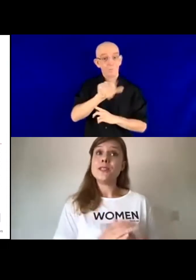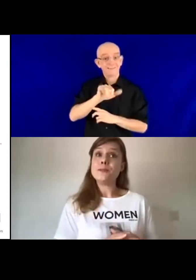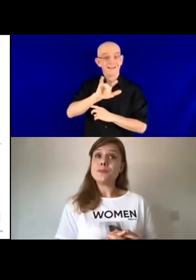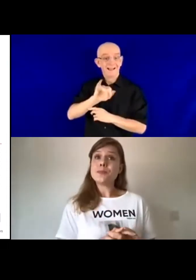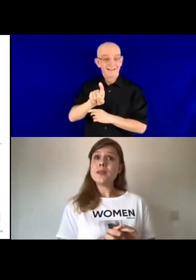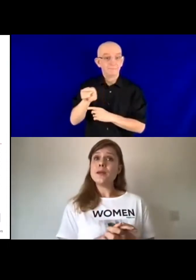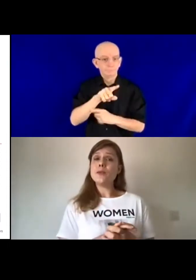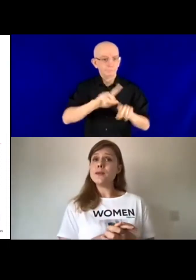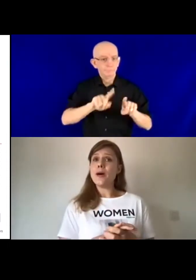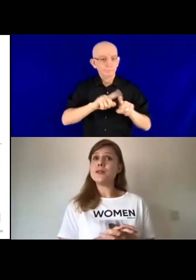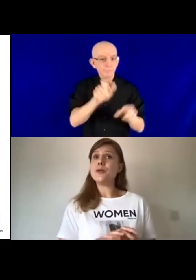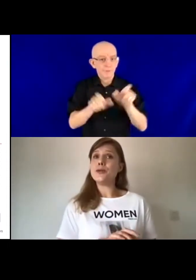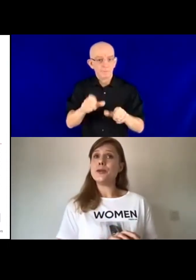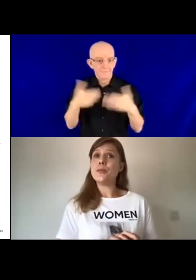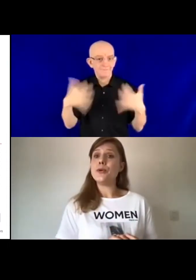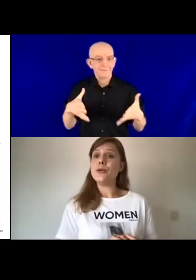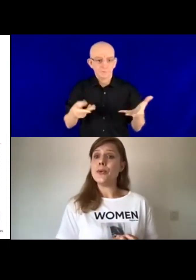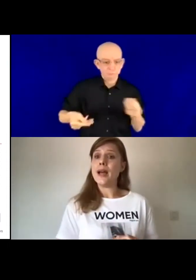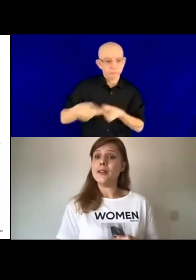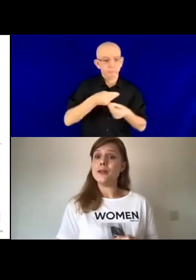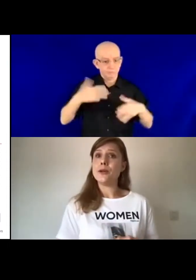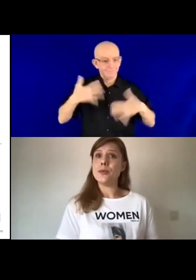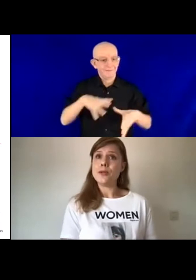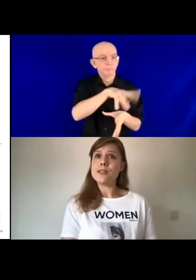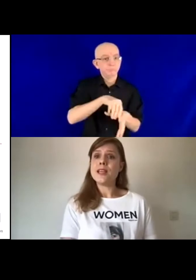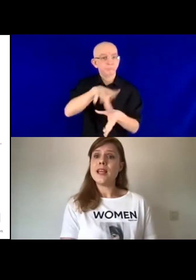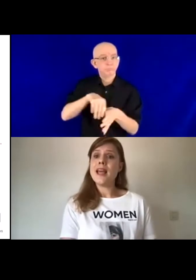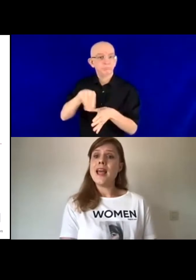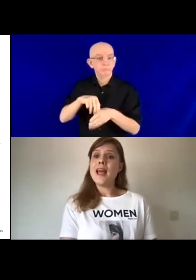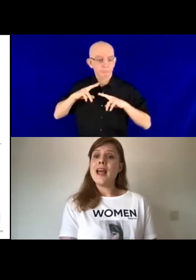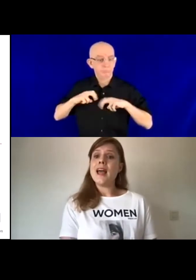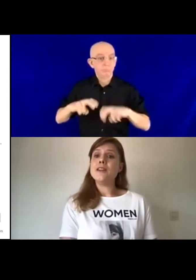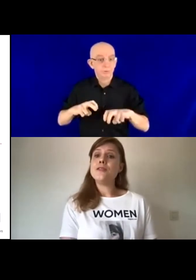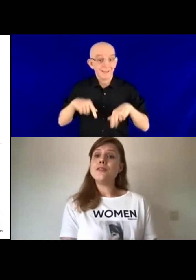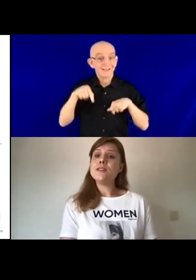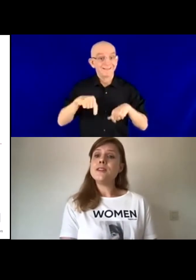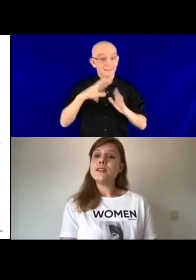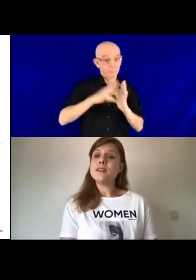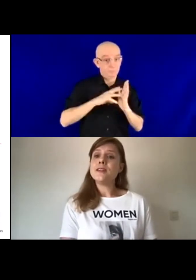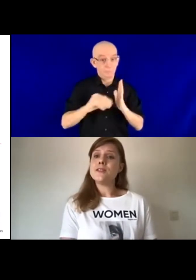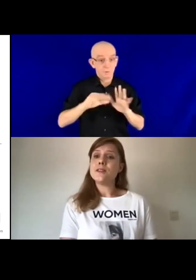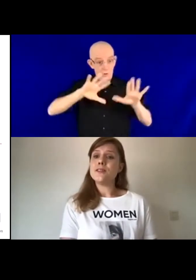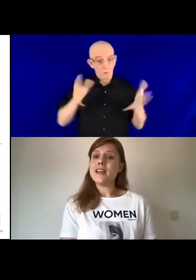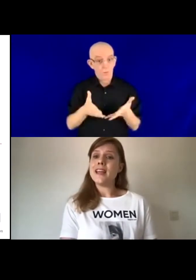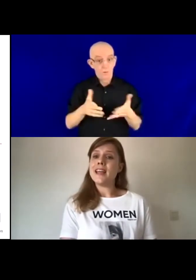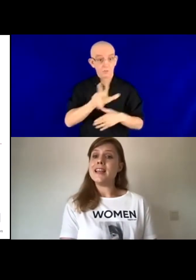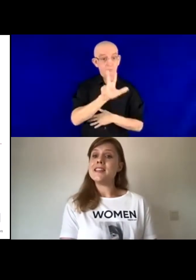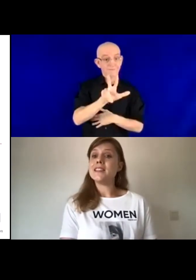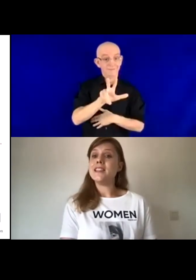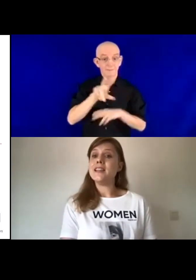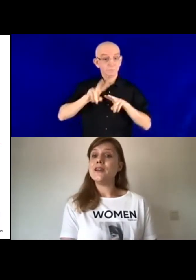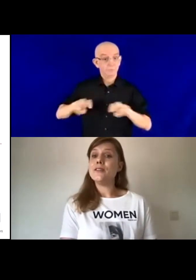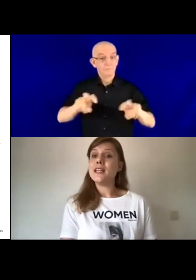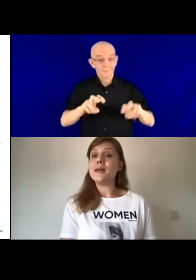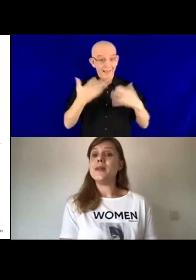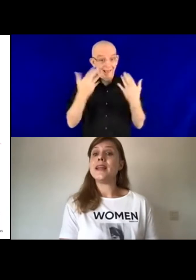report written by De Mulder, Pouillot, and Gebreurs. And the 4th survey is